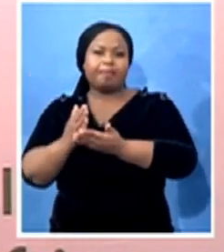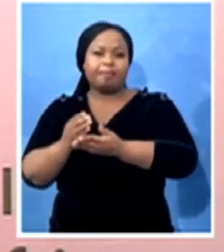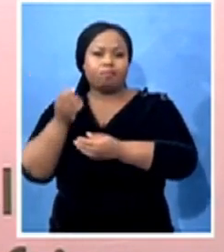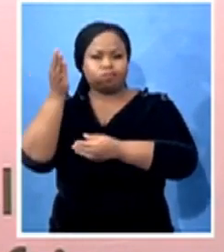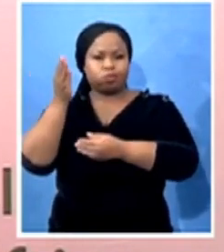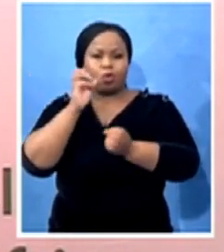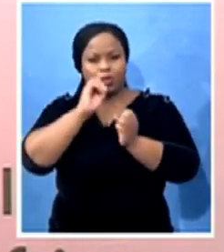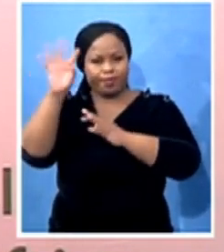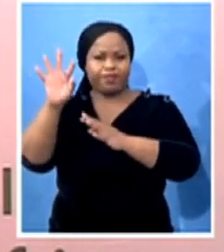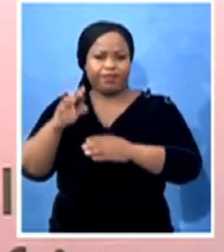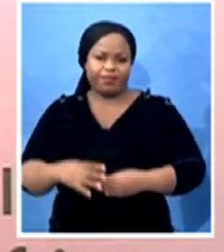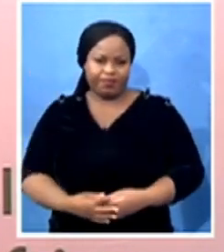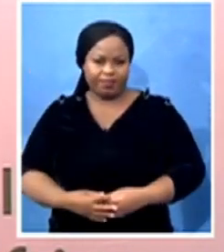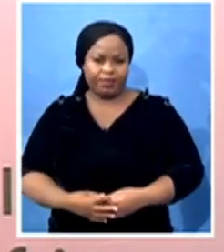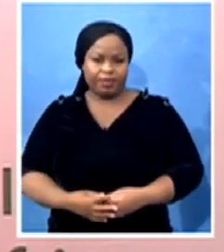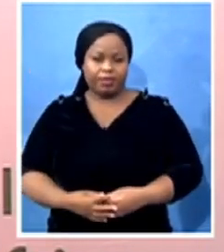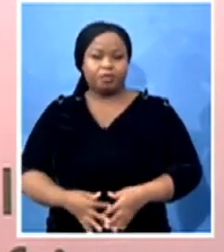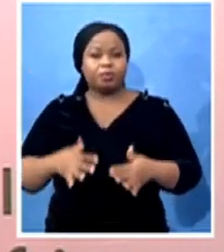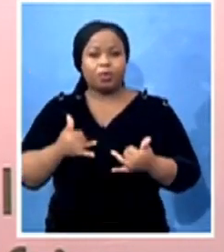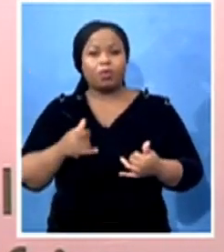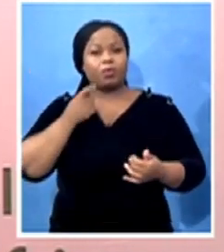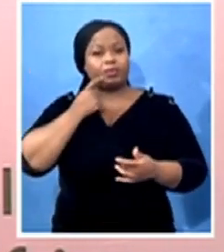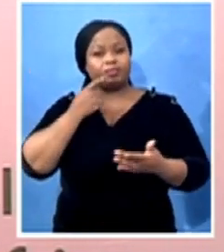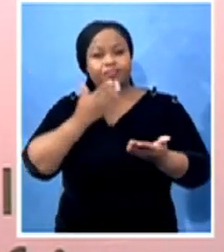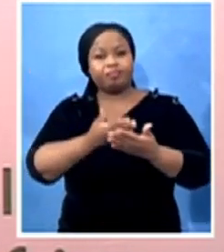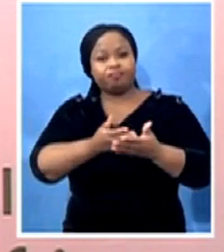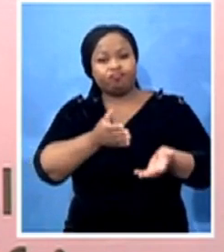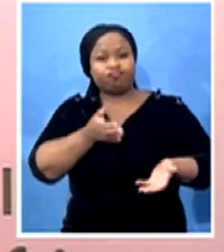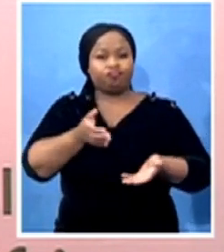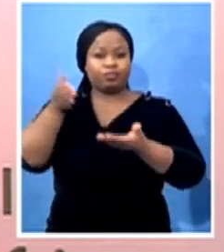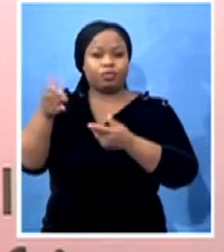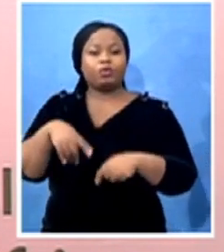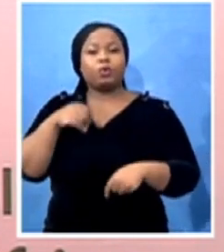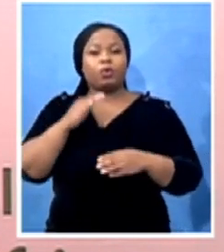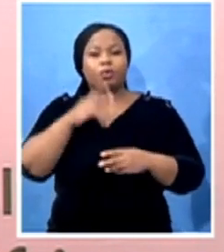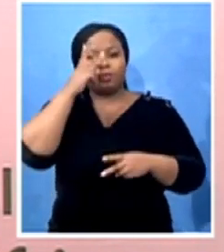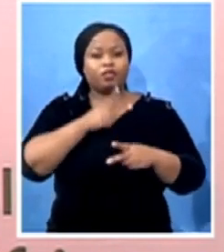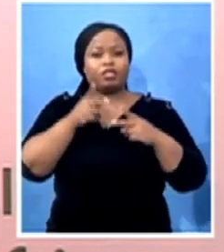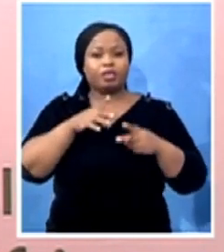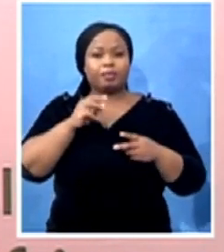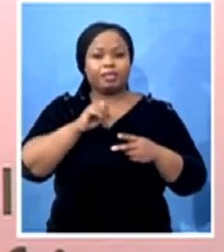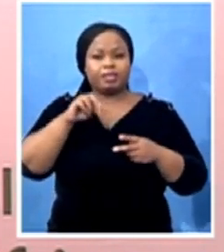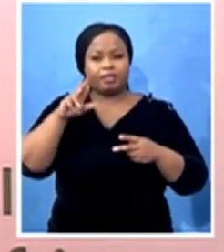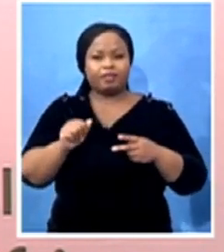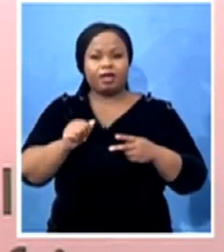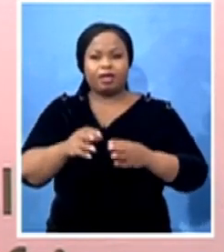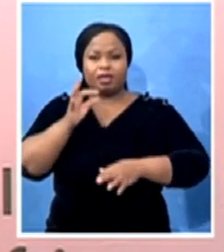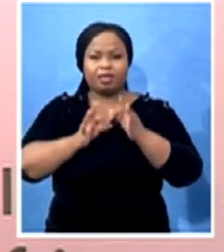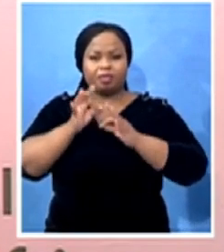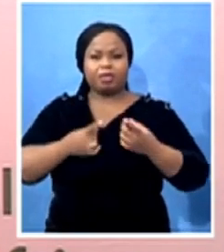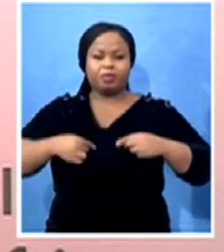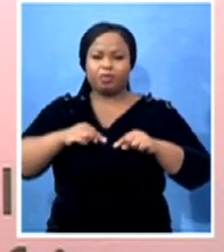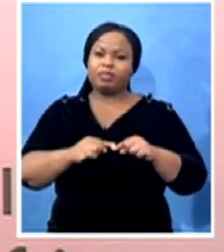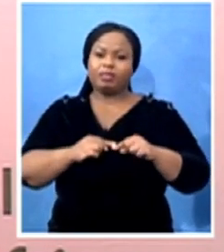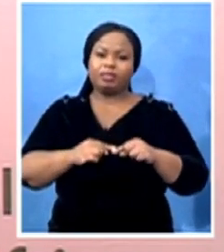handy, as Professor Mkhize was explaining to us, in that it is able to